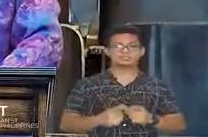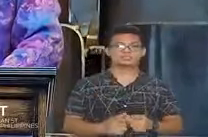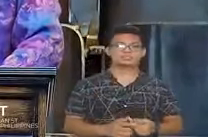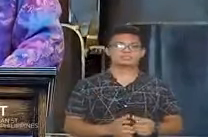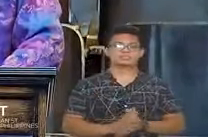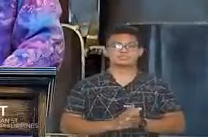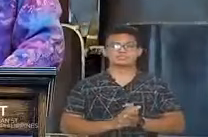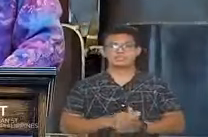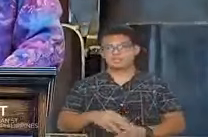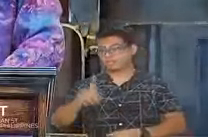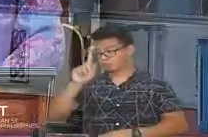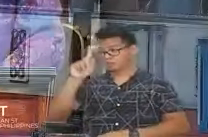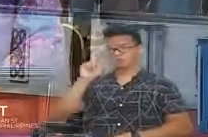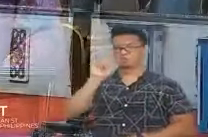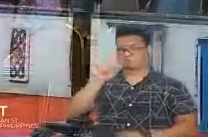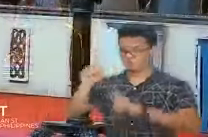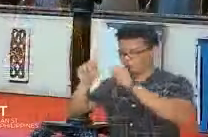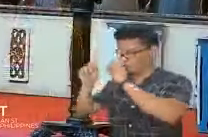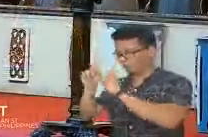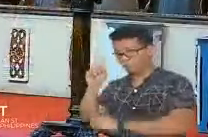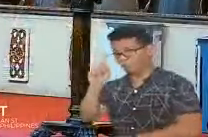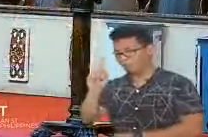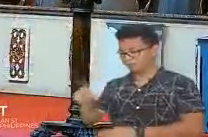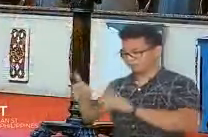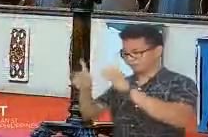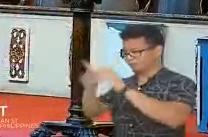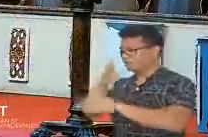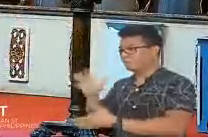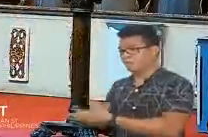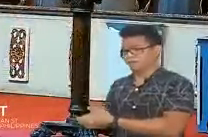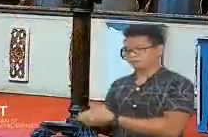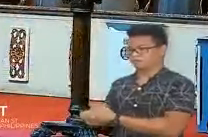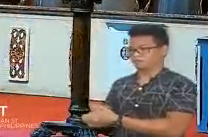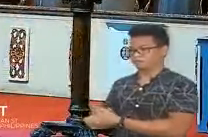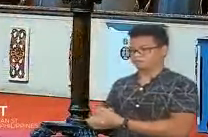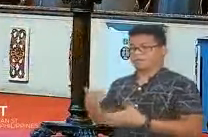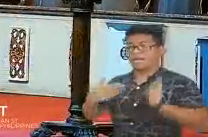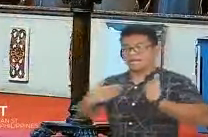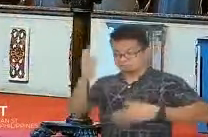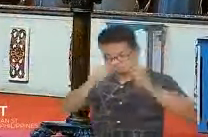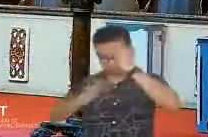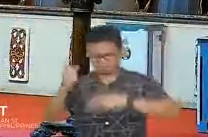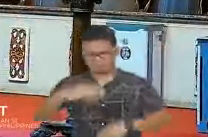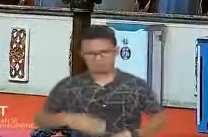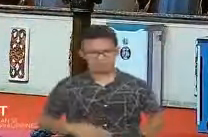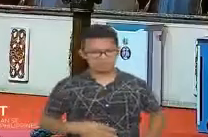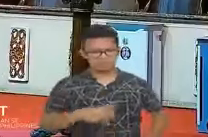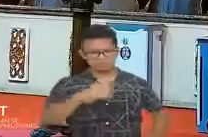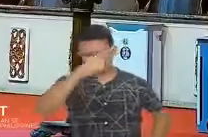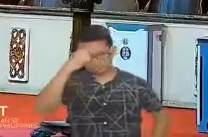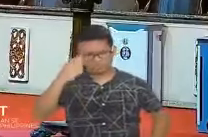The other day, isang asawa nga, niadto na lang sa pulis kay ang iyang bana, lain ang mga babae, tarawa